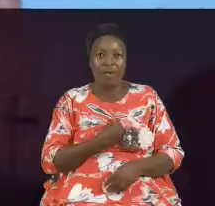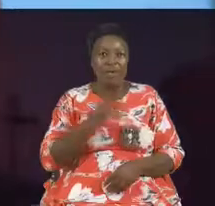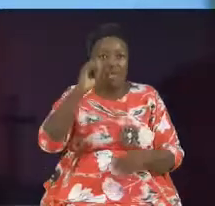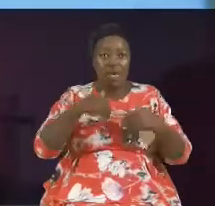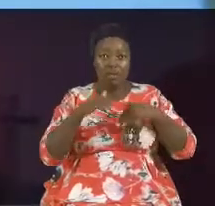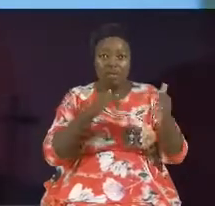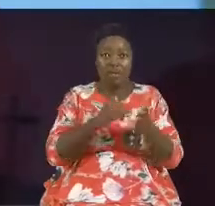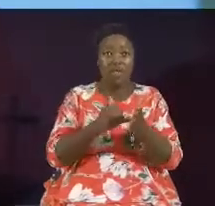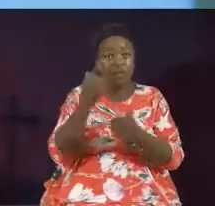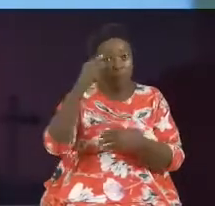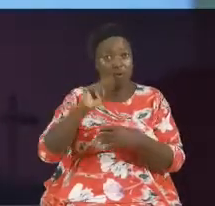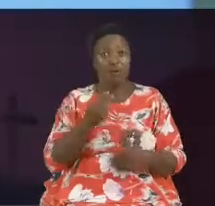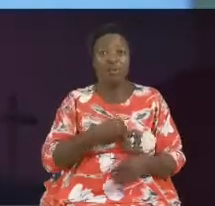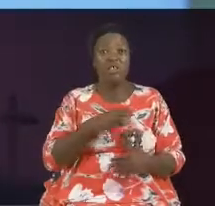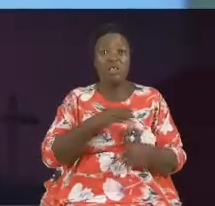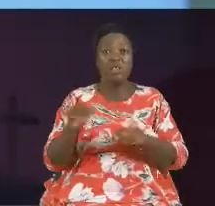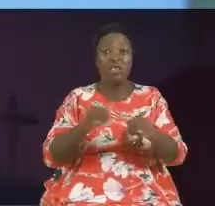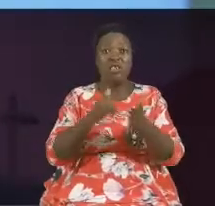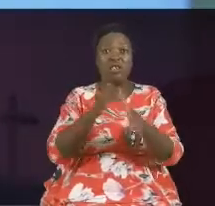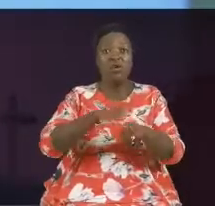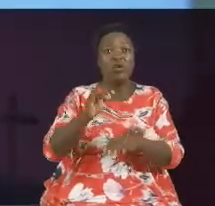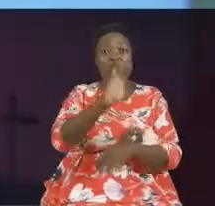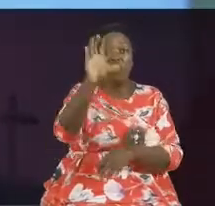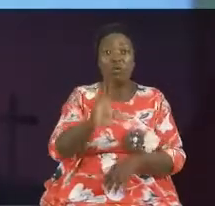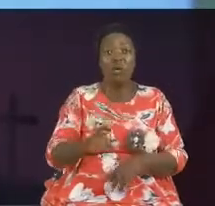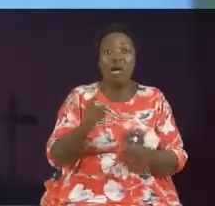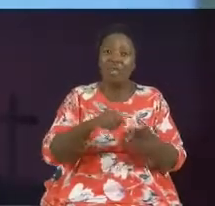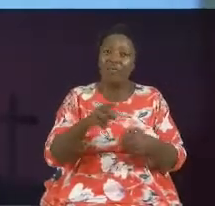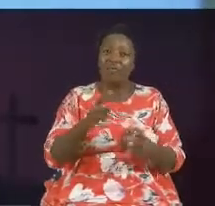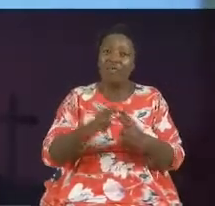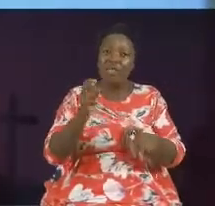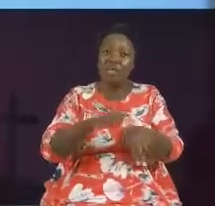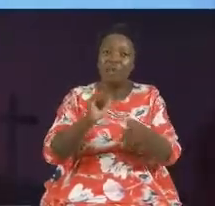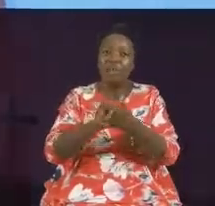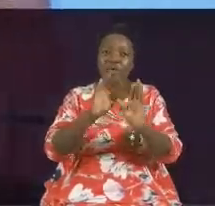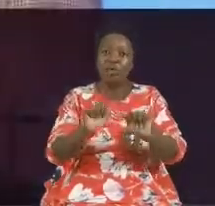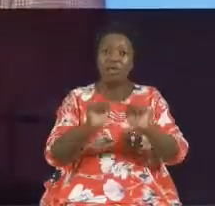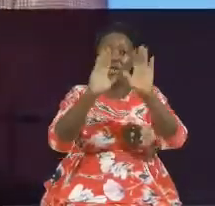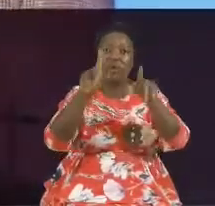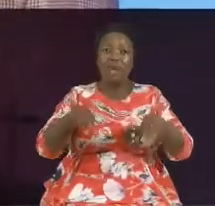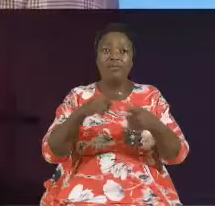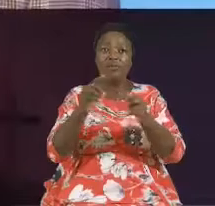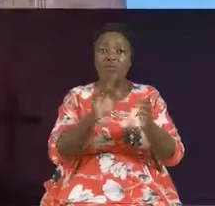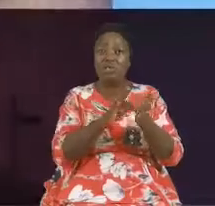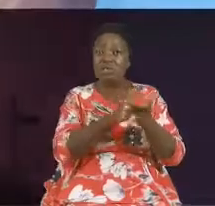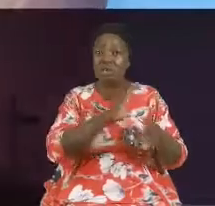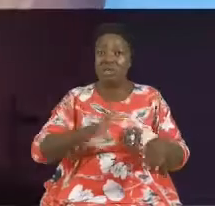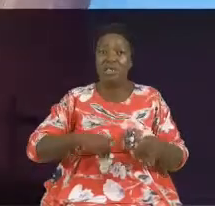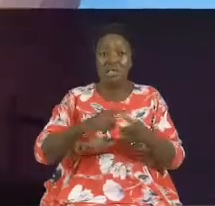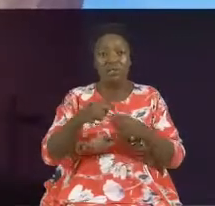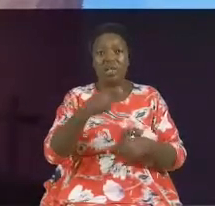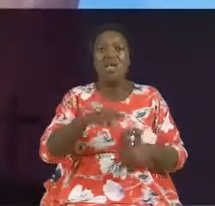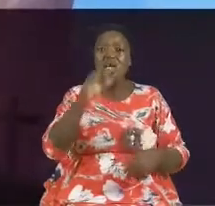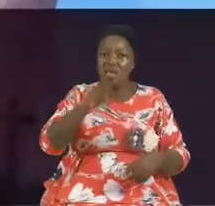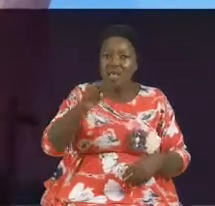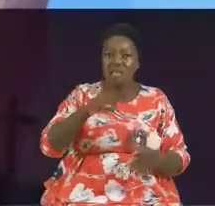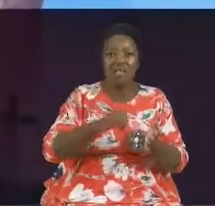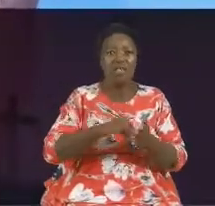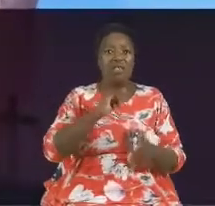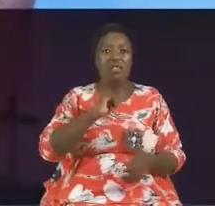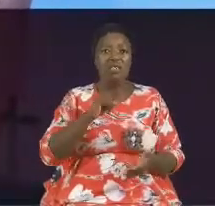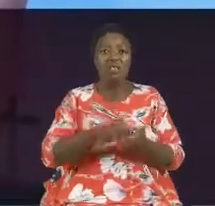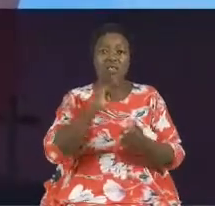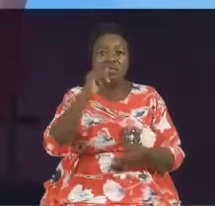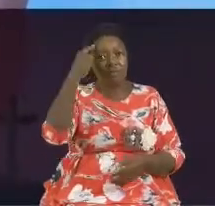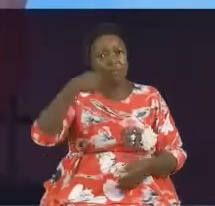Who has delivered us? He's done it already. He did it on the cross. And the moment you give your life to